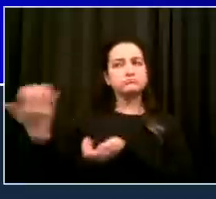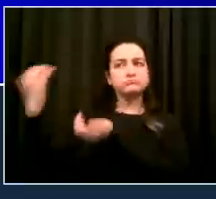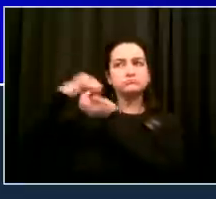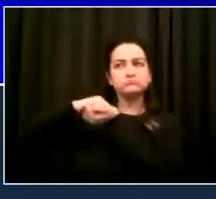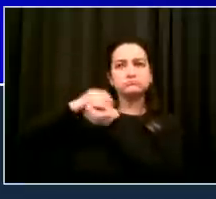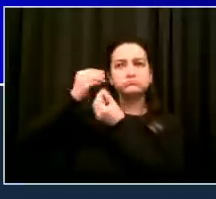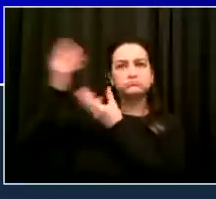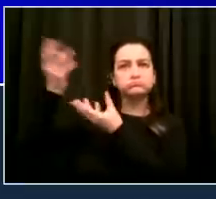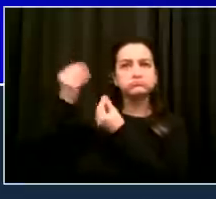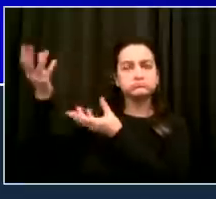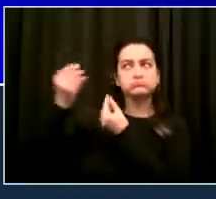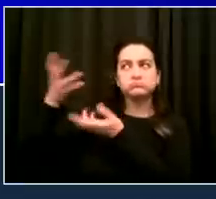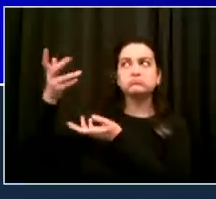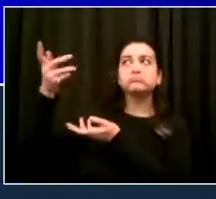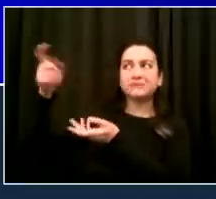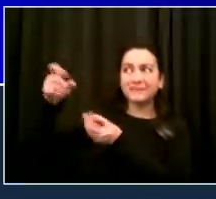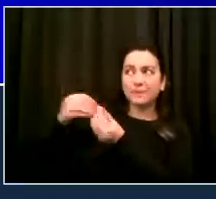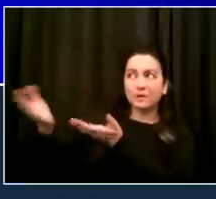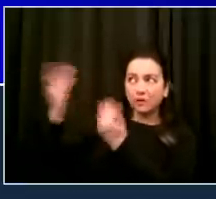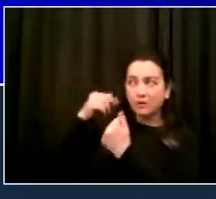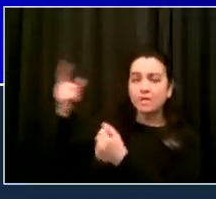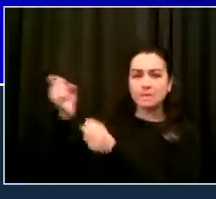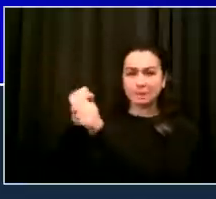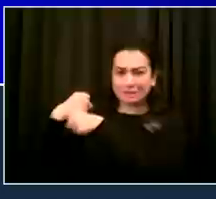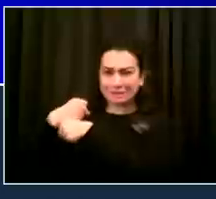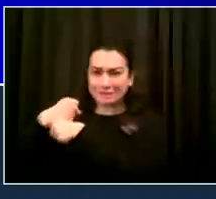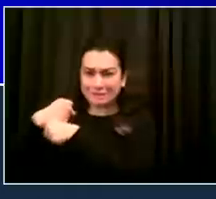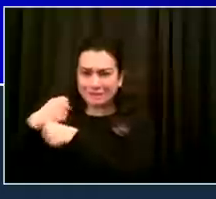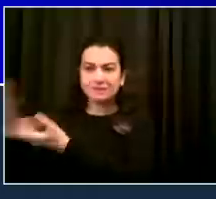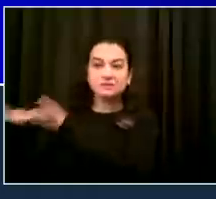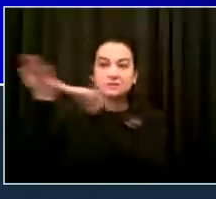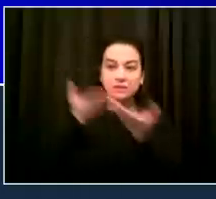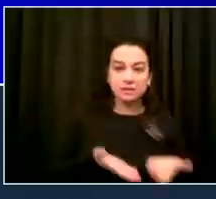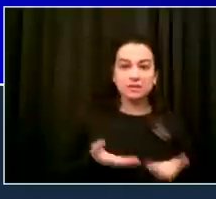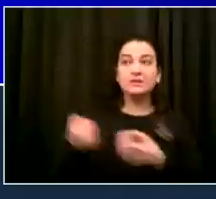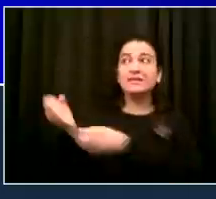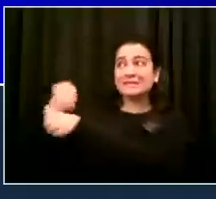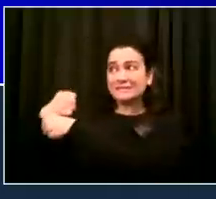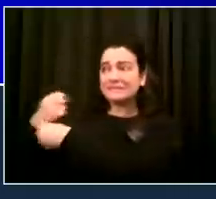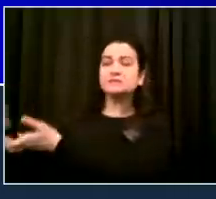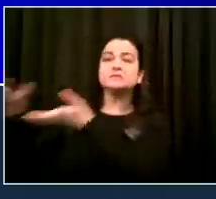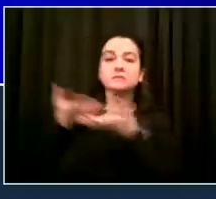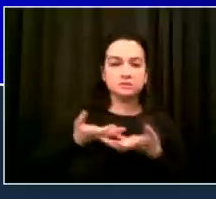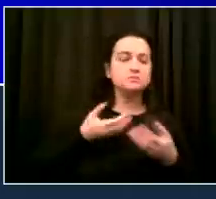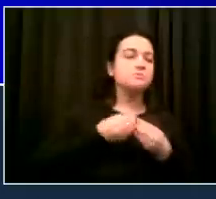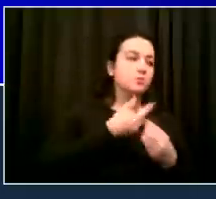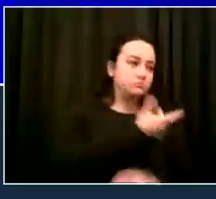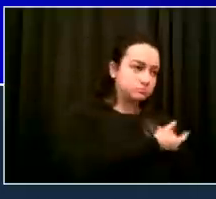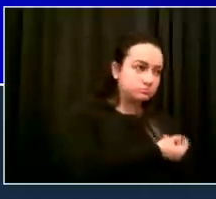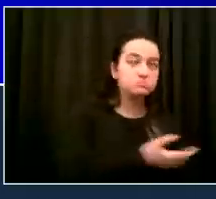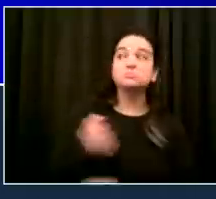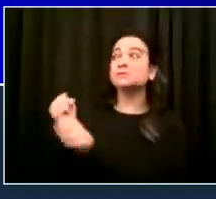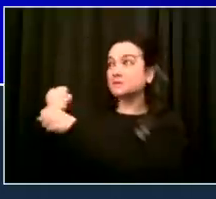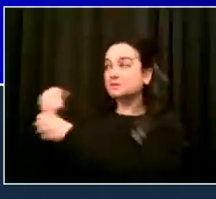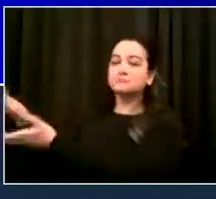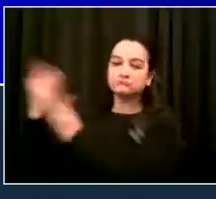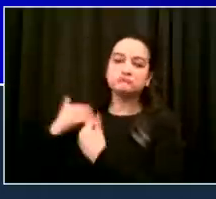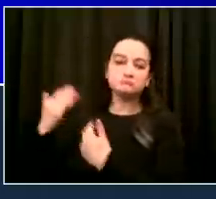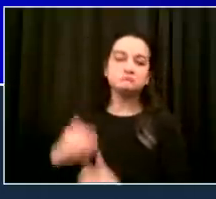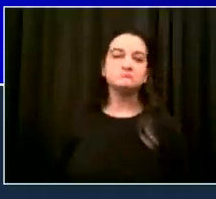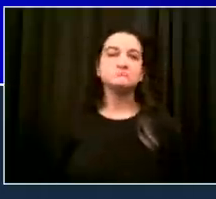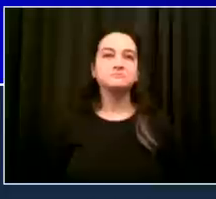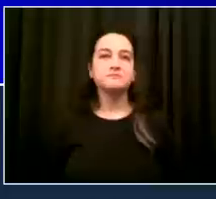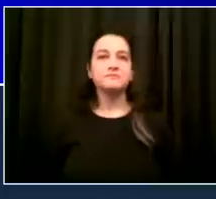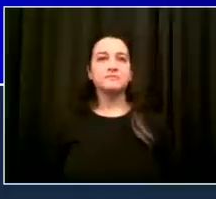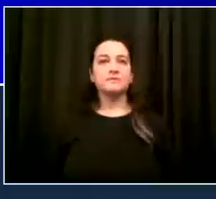get an appointment, if you're one of the eligible folks, that means 1A, 1B, 75 and over, first